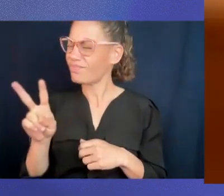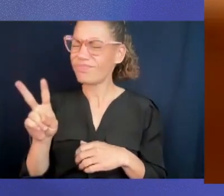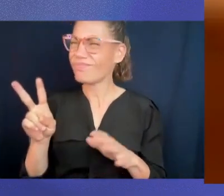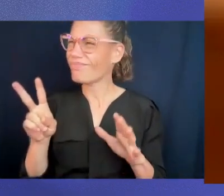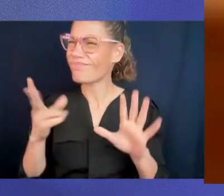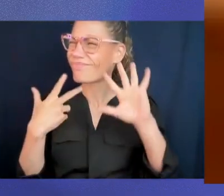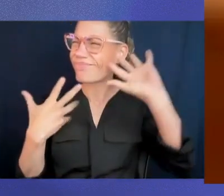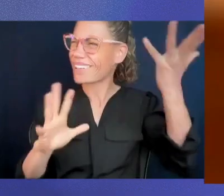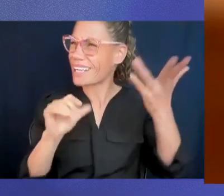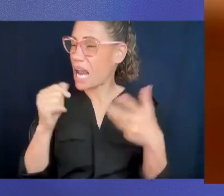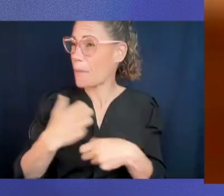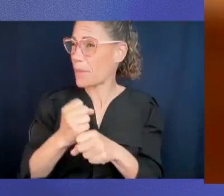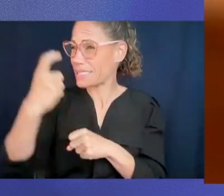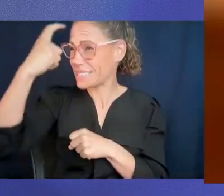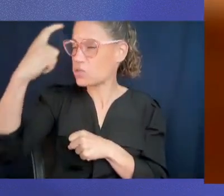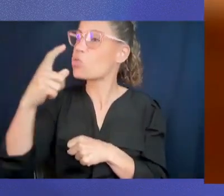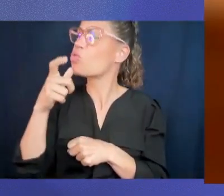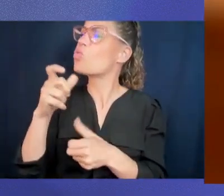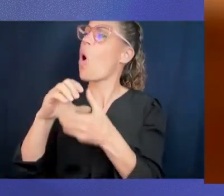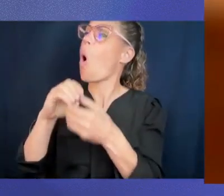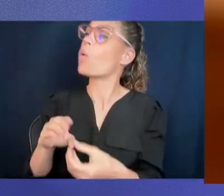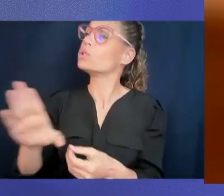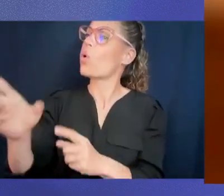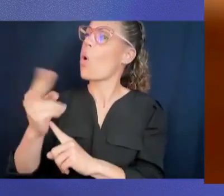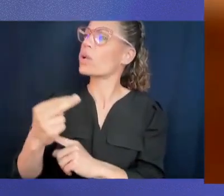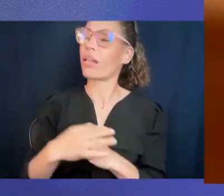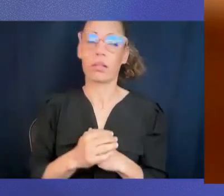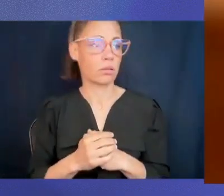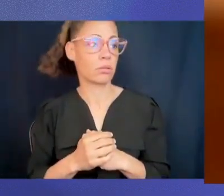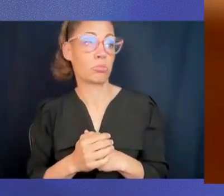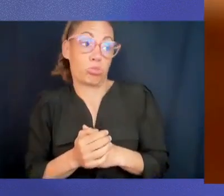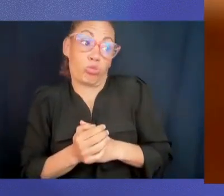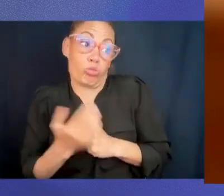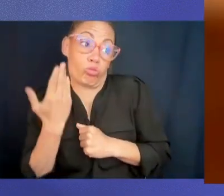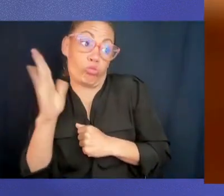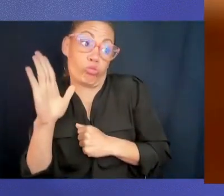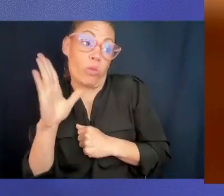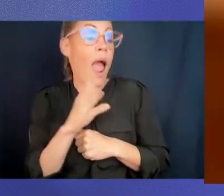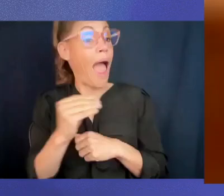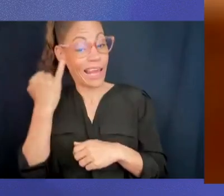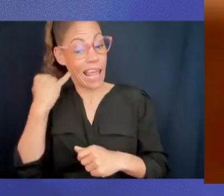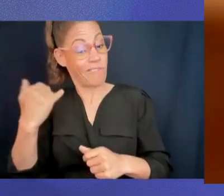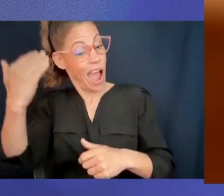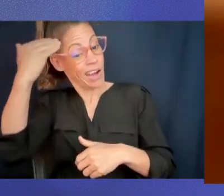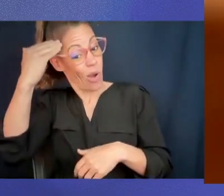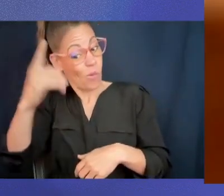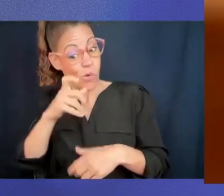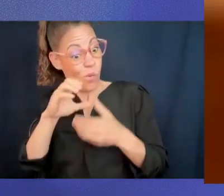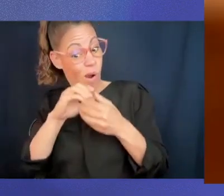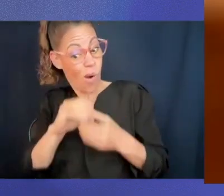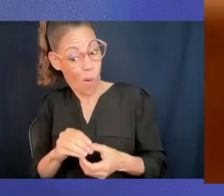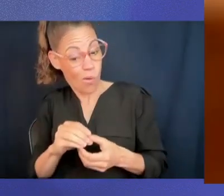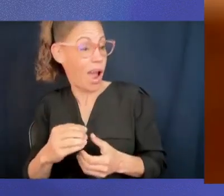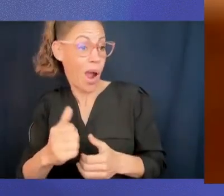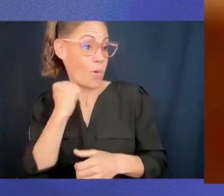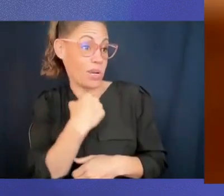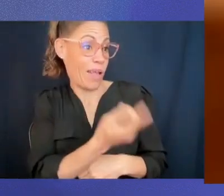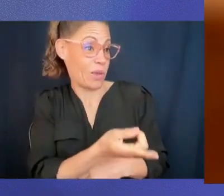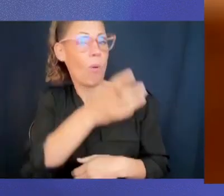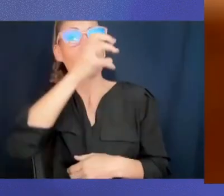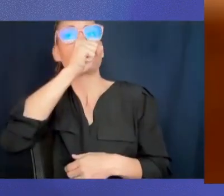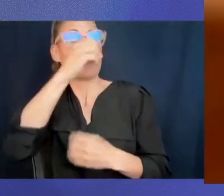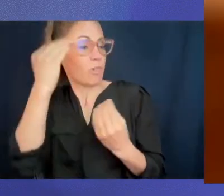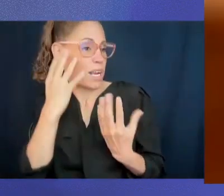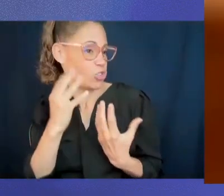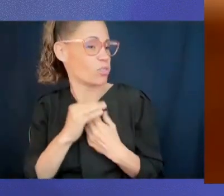hotel anyway? He said, I don't know. And if I did, I wouldn't tell you. It's proprietary information. Between you and me,